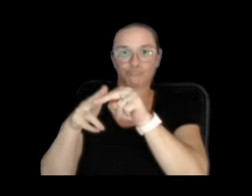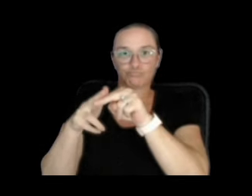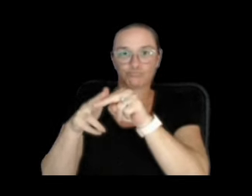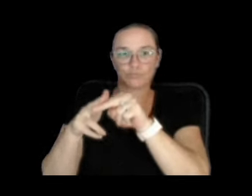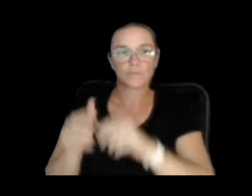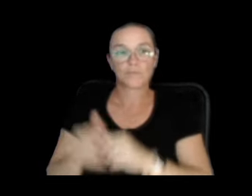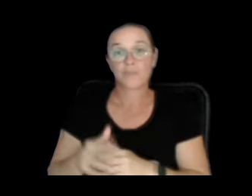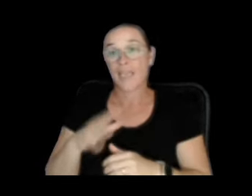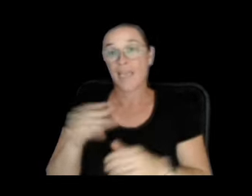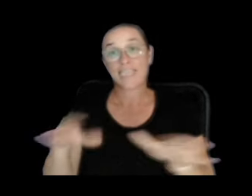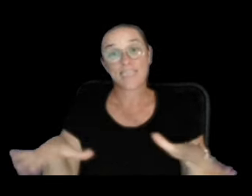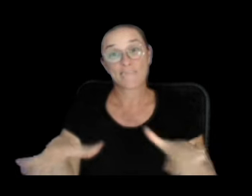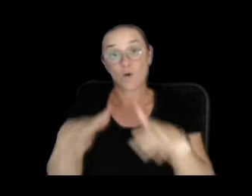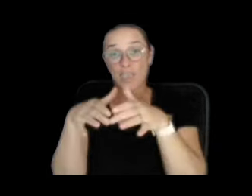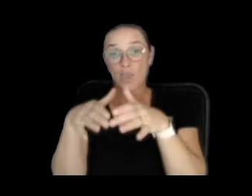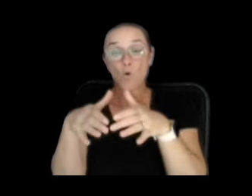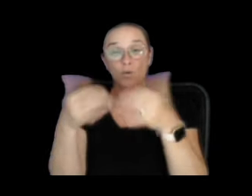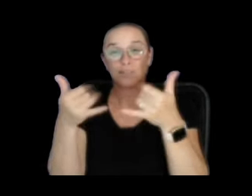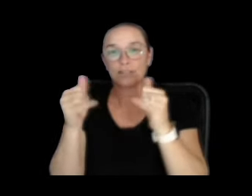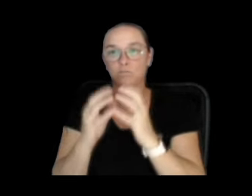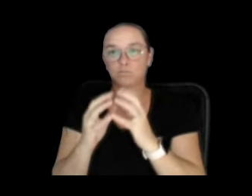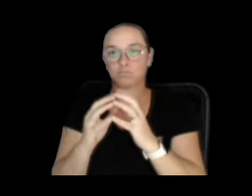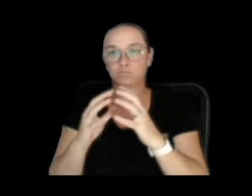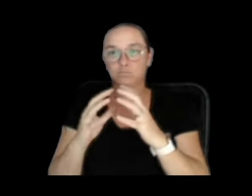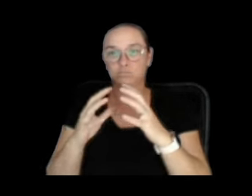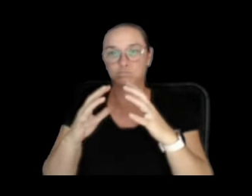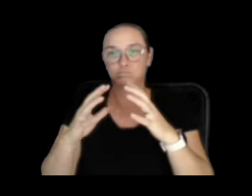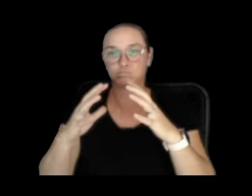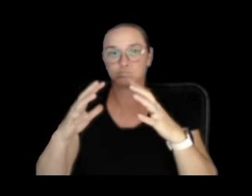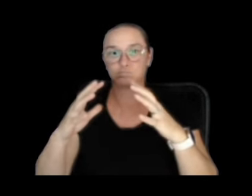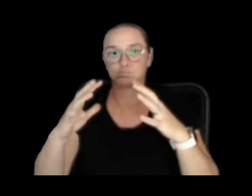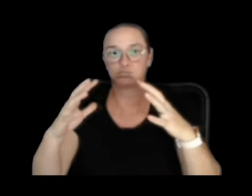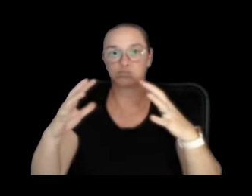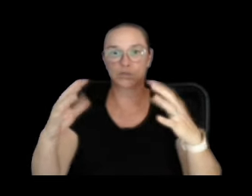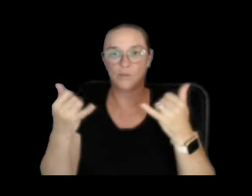volcano is still swollen and still gradually inflating with more magma.